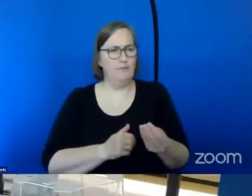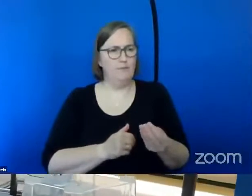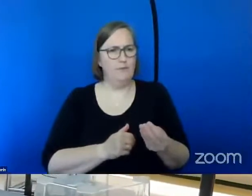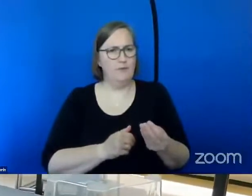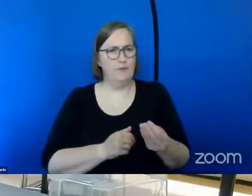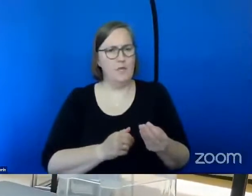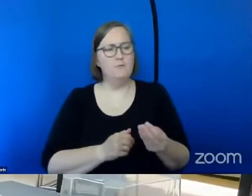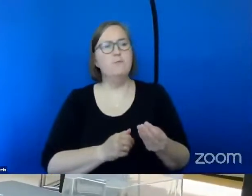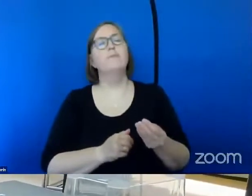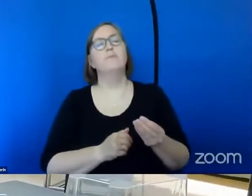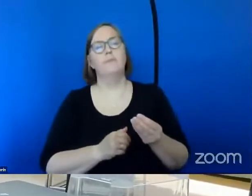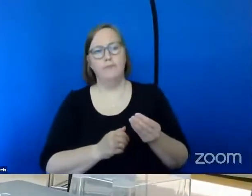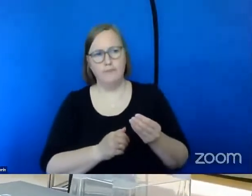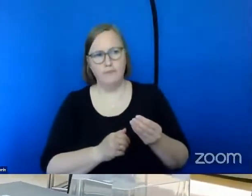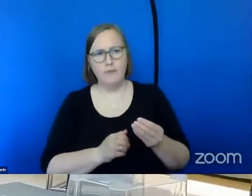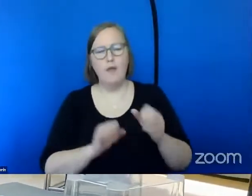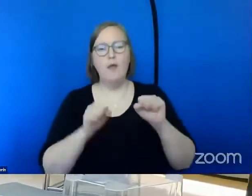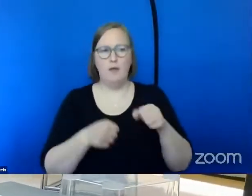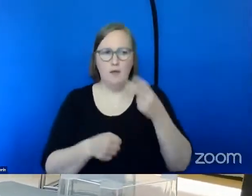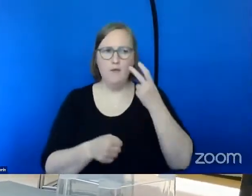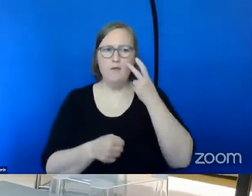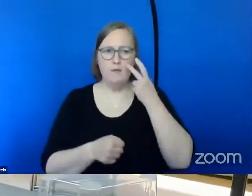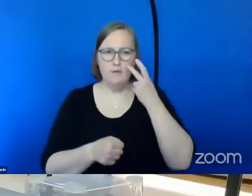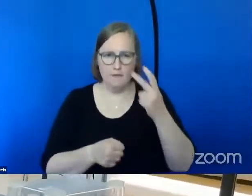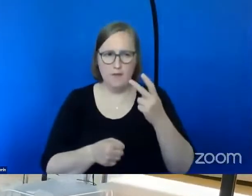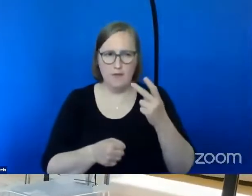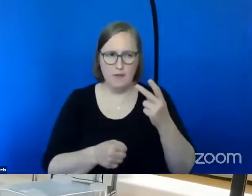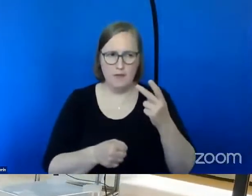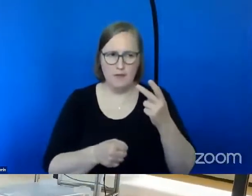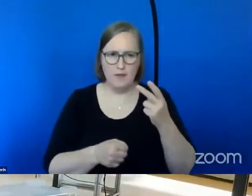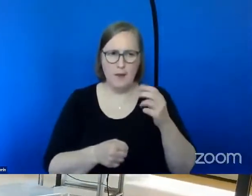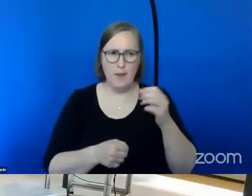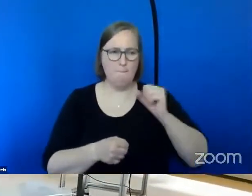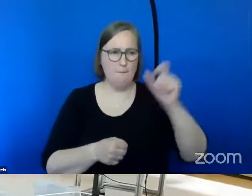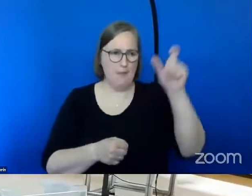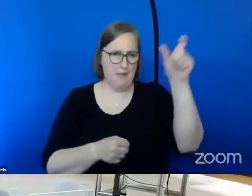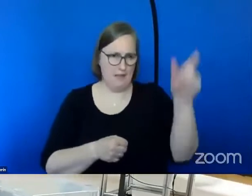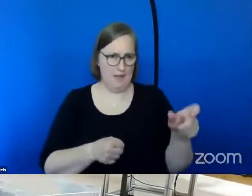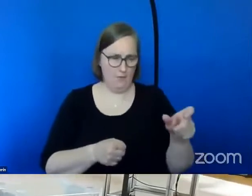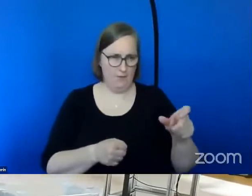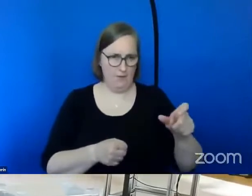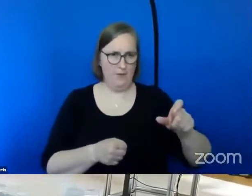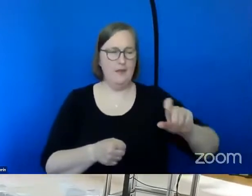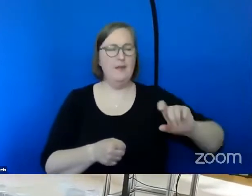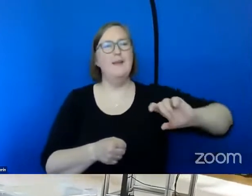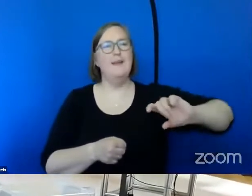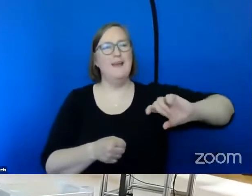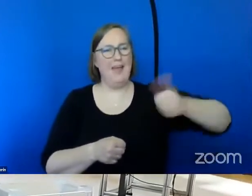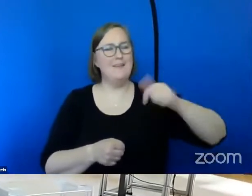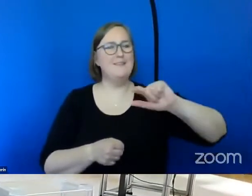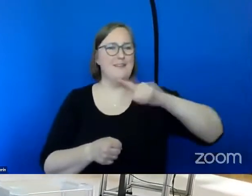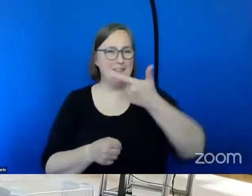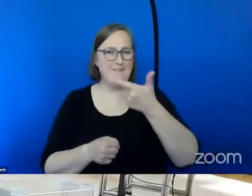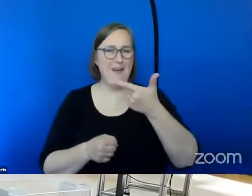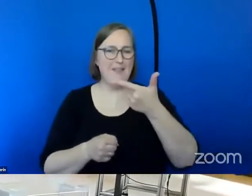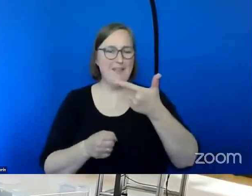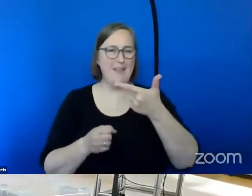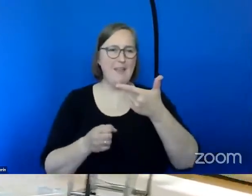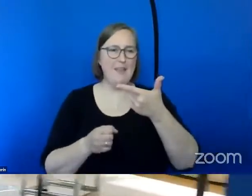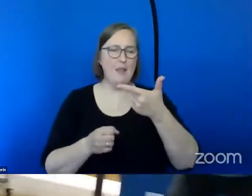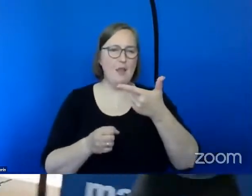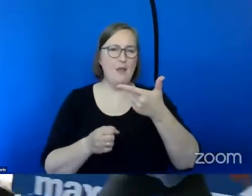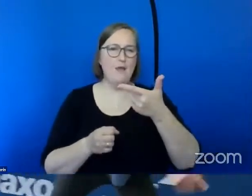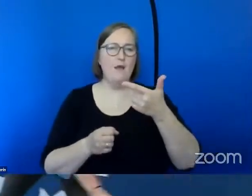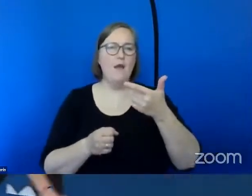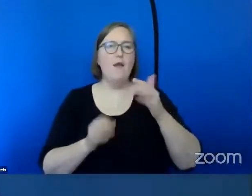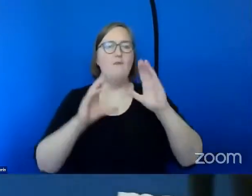and he's only on his second piece here. So, without being too hard and adding to the pressure that's already sitting on the shoulders of Tony Forsberg, he